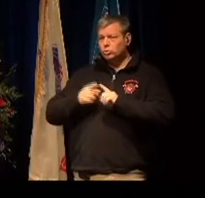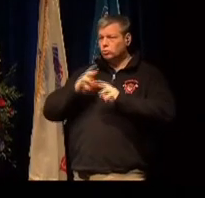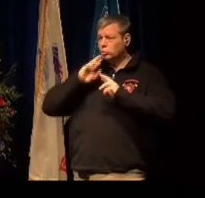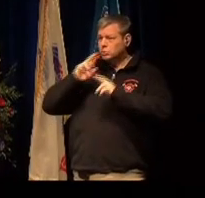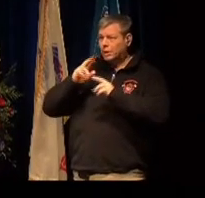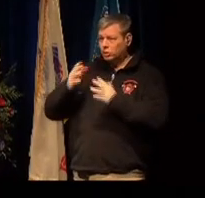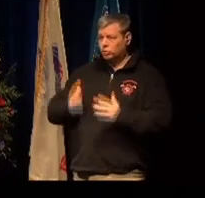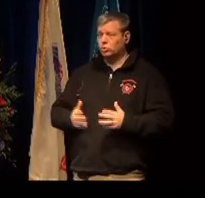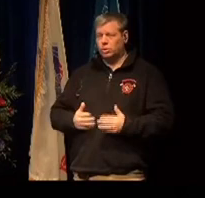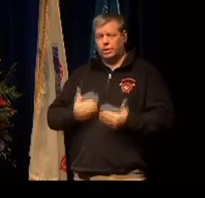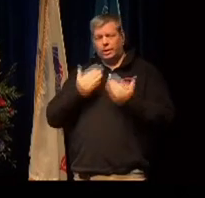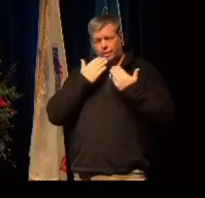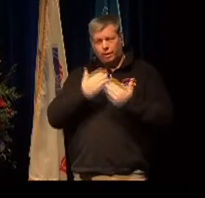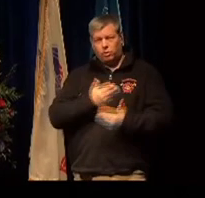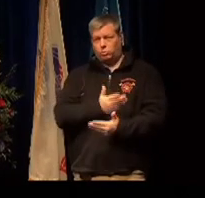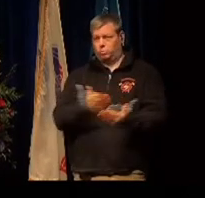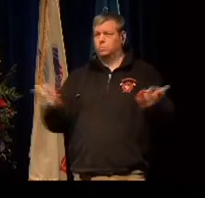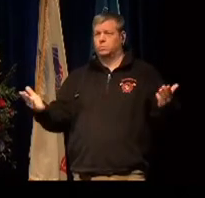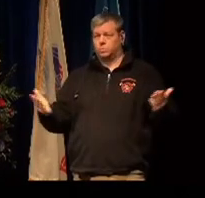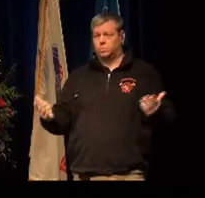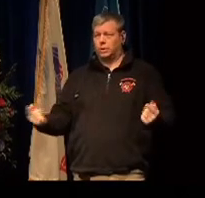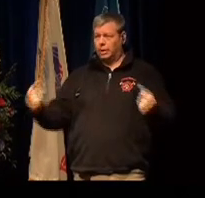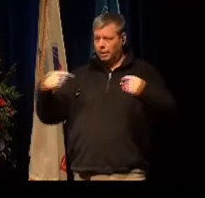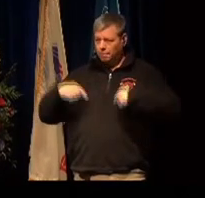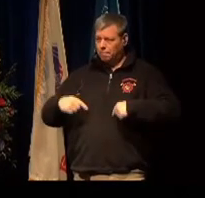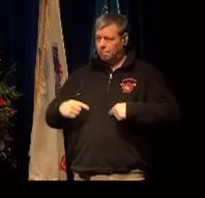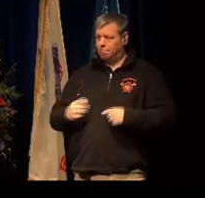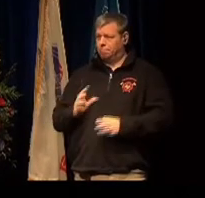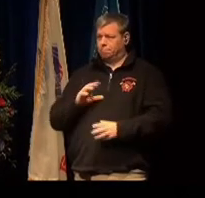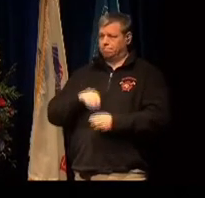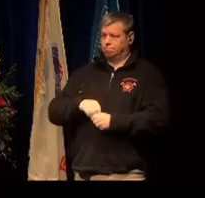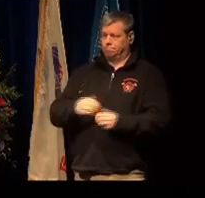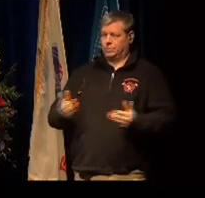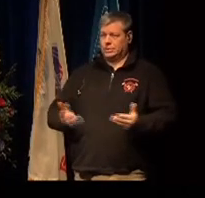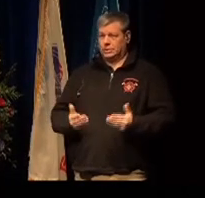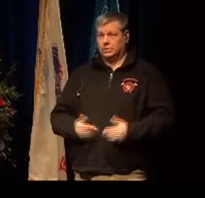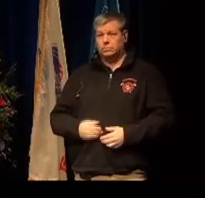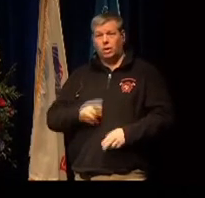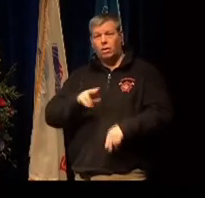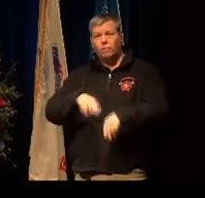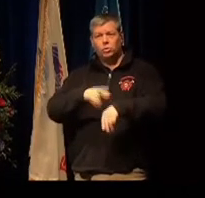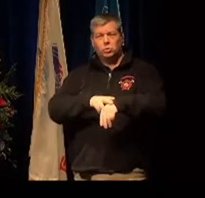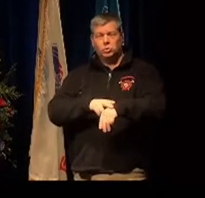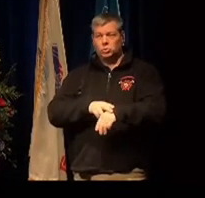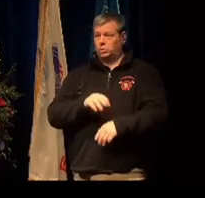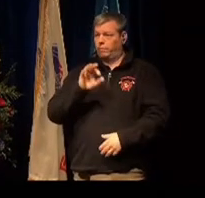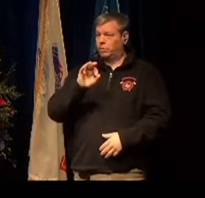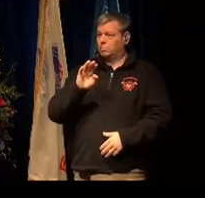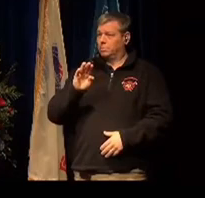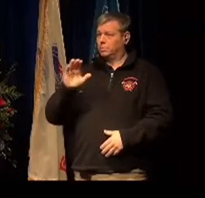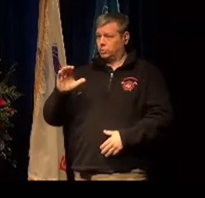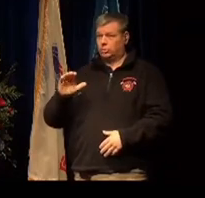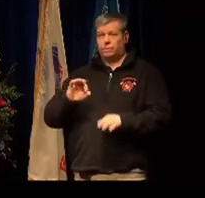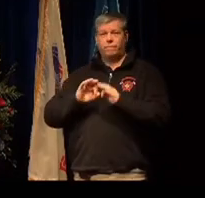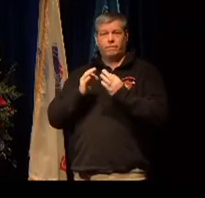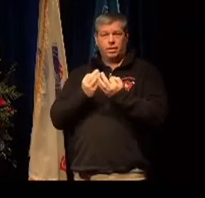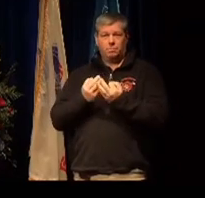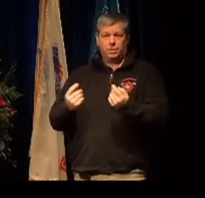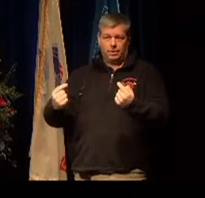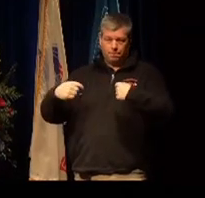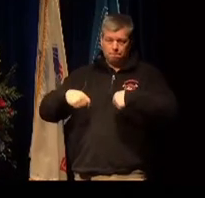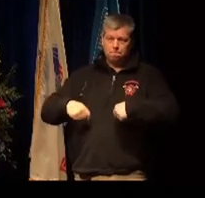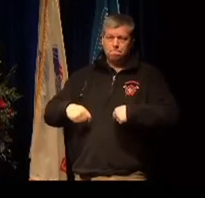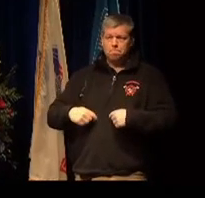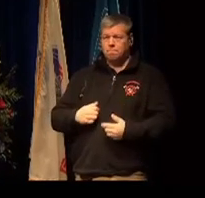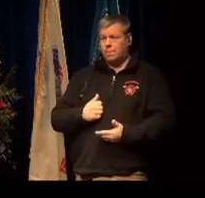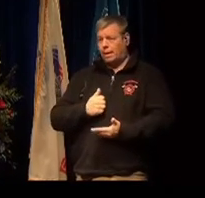you, everyone, for being a part of all of this. And of course, our First Bible Baptist family has come out as well to